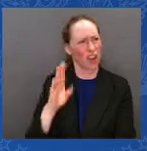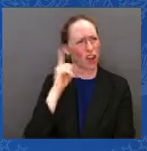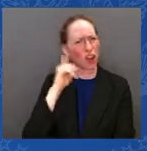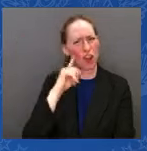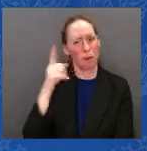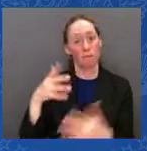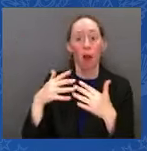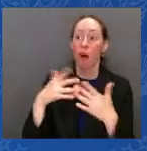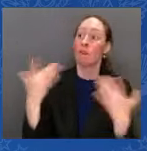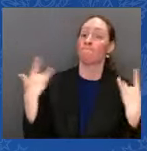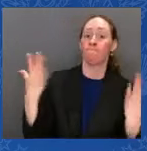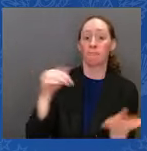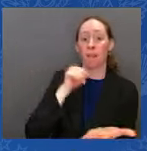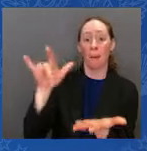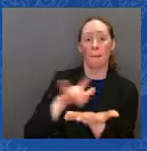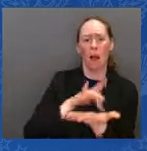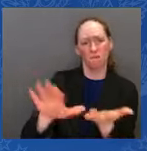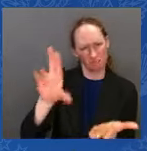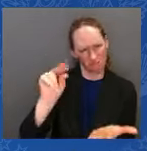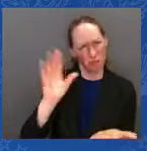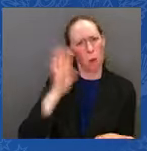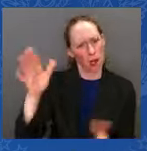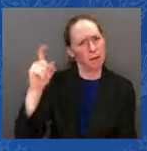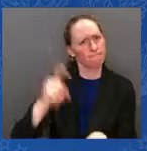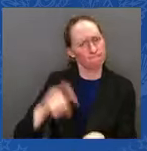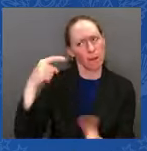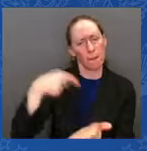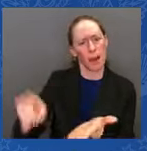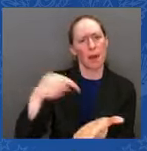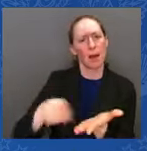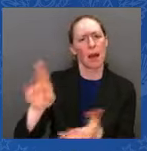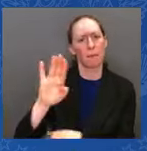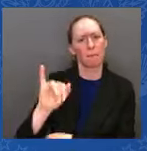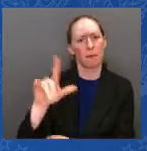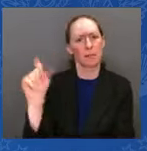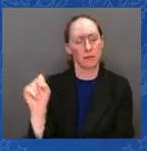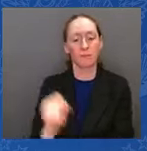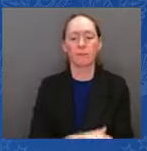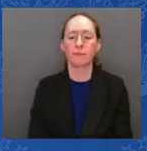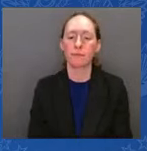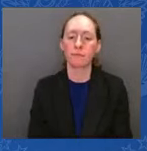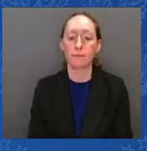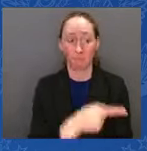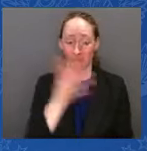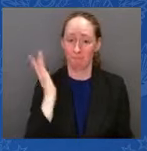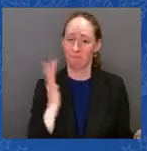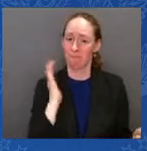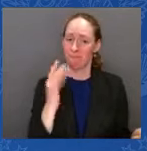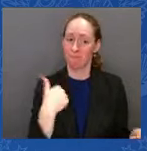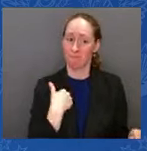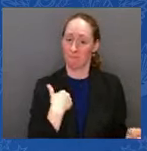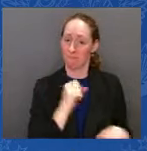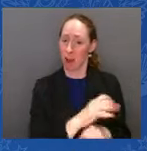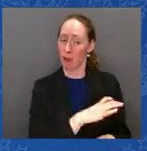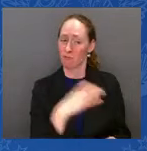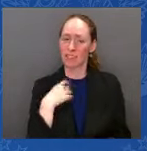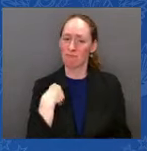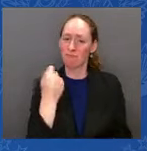it. And folks, Republicans in Congress used to understand this. In fact, under the previous president, Republicans voted to avoid